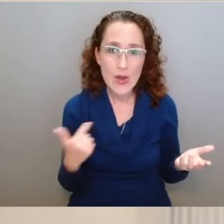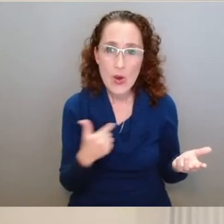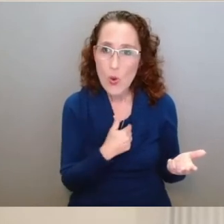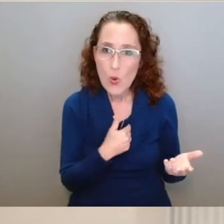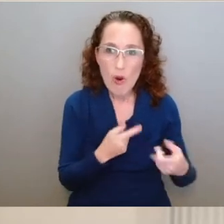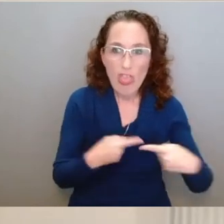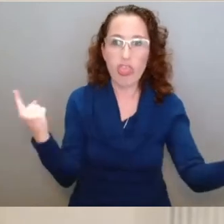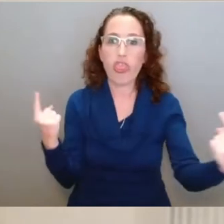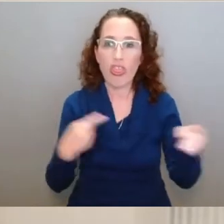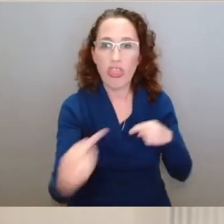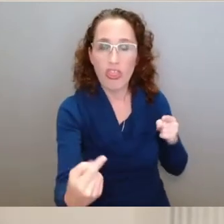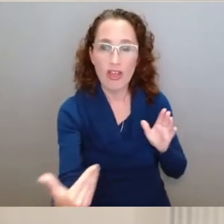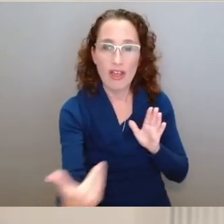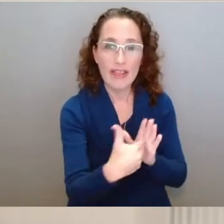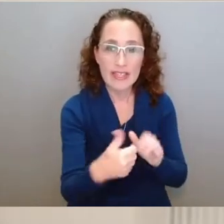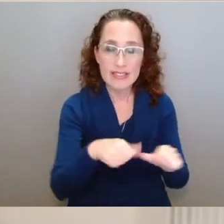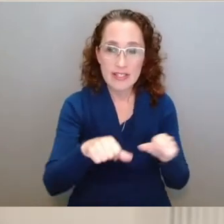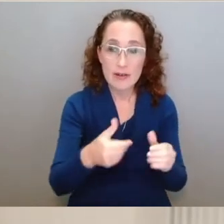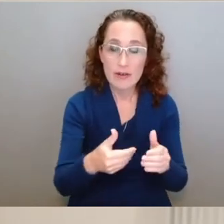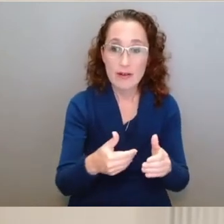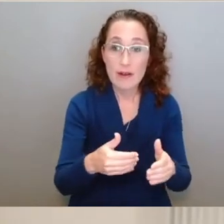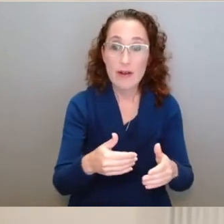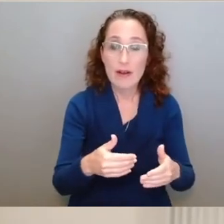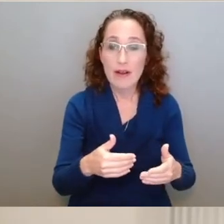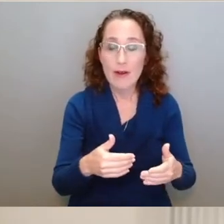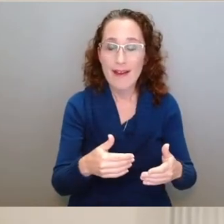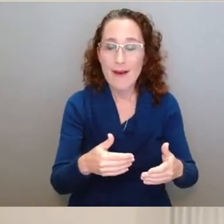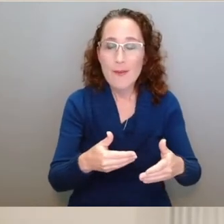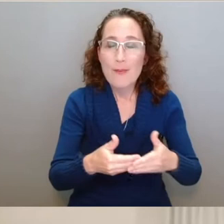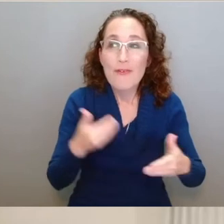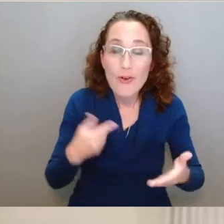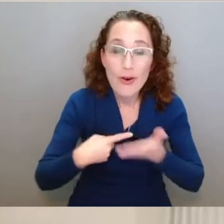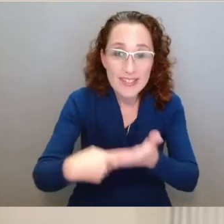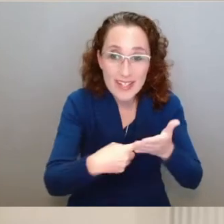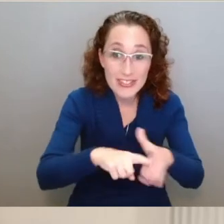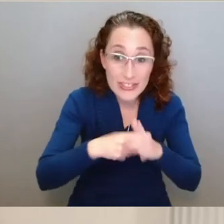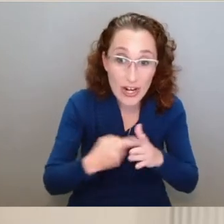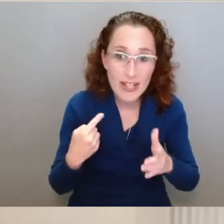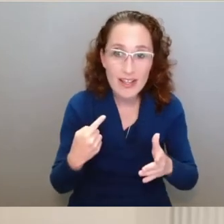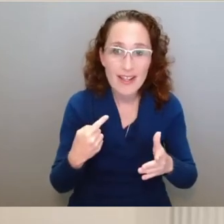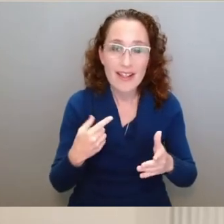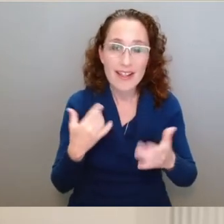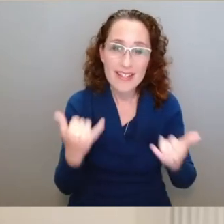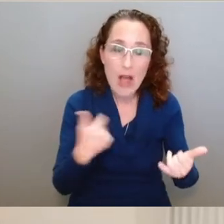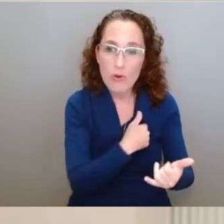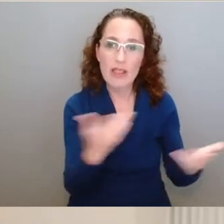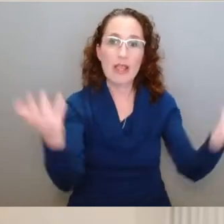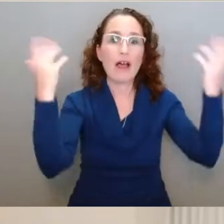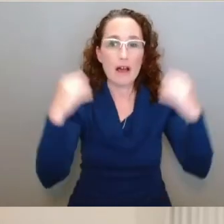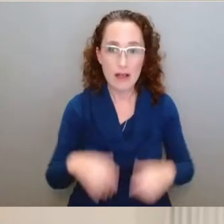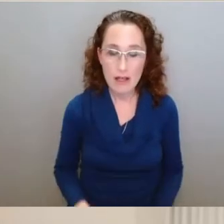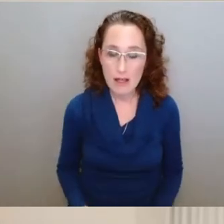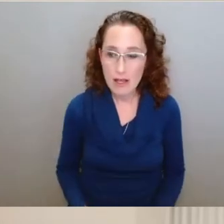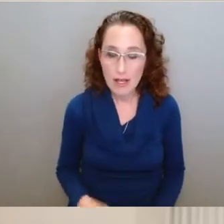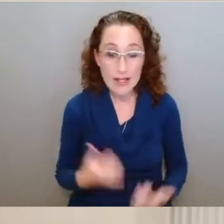than before we began to talk. When it seems sometimes like you become more aware of your